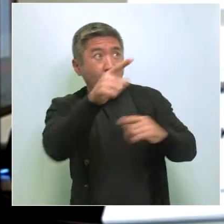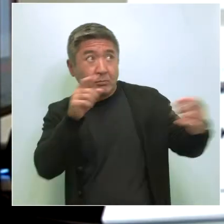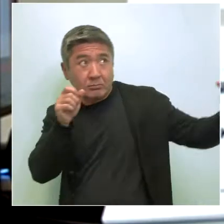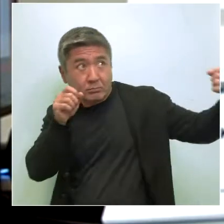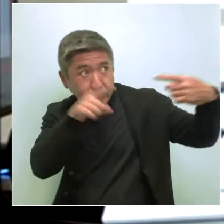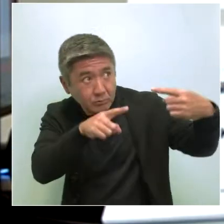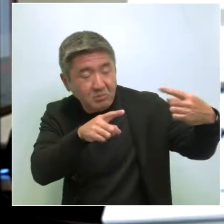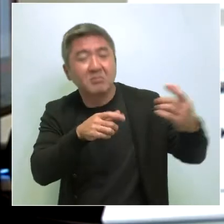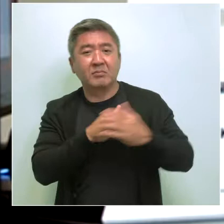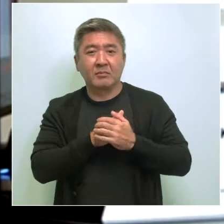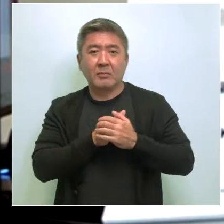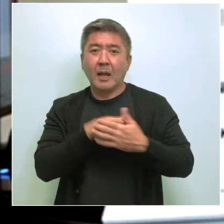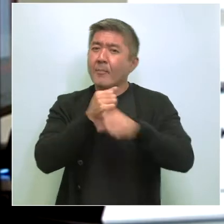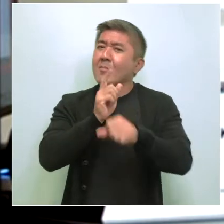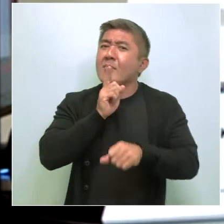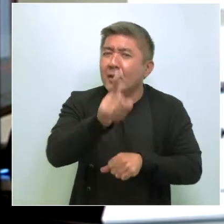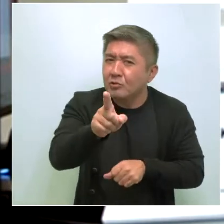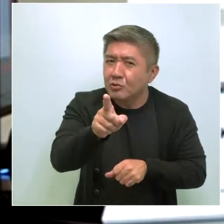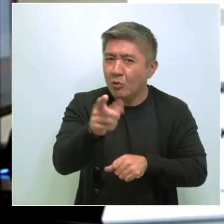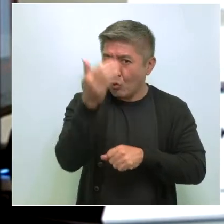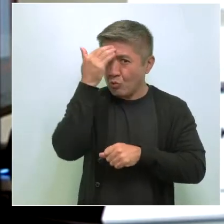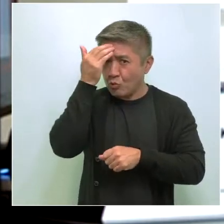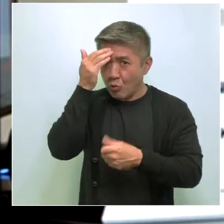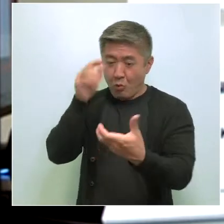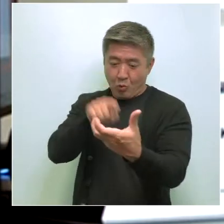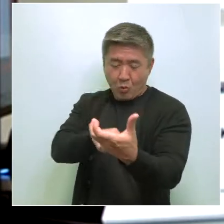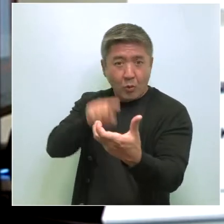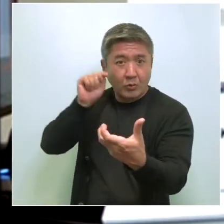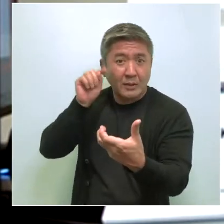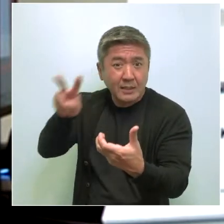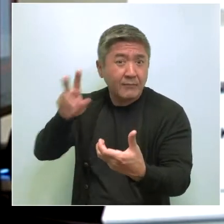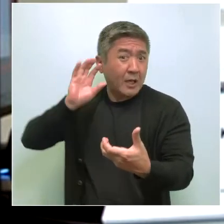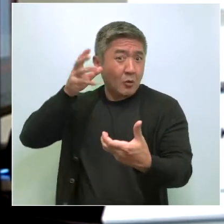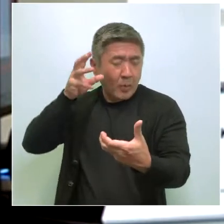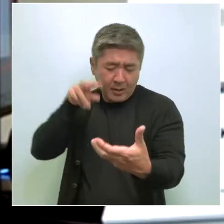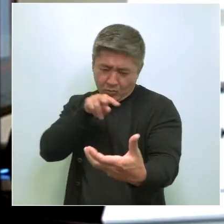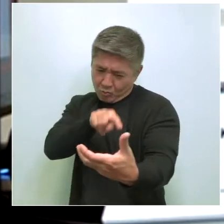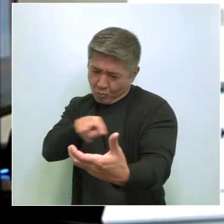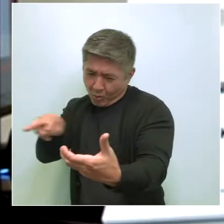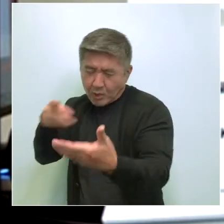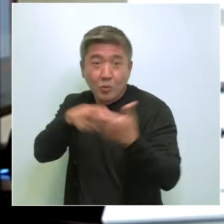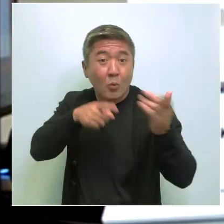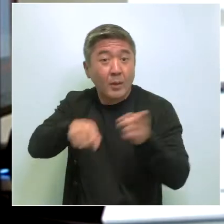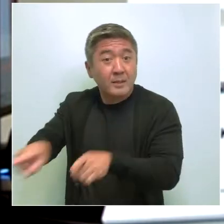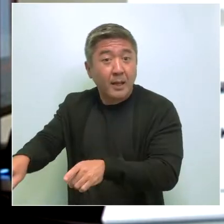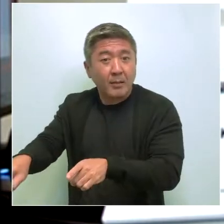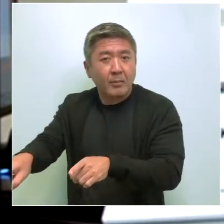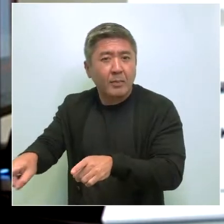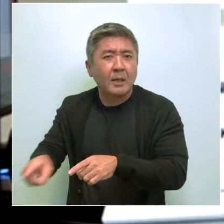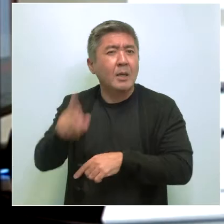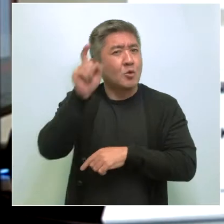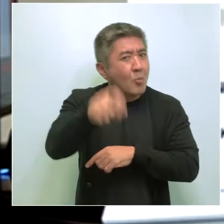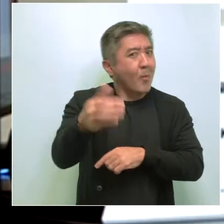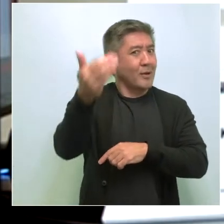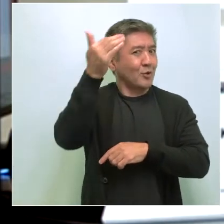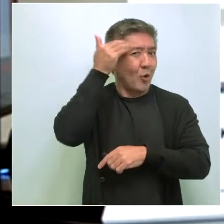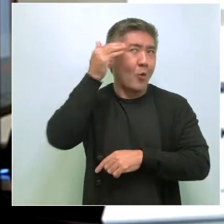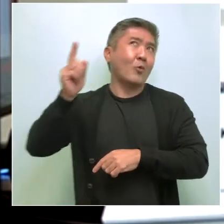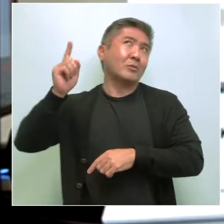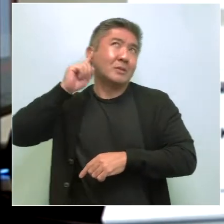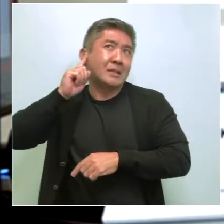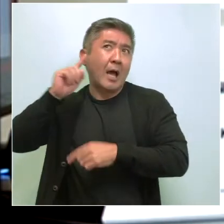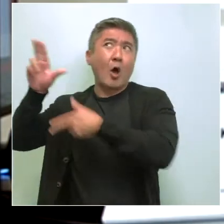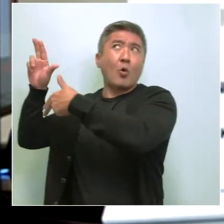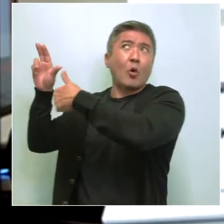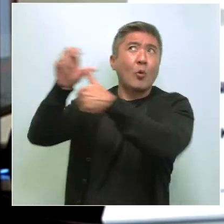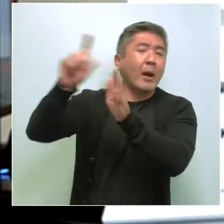Ensure that everyone in your family knows to turn on the radio or TV to get alerts, and that everyone knows what the tsunami siren sounds